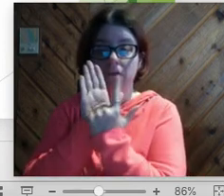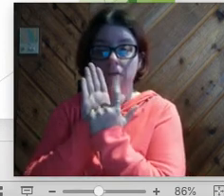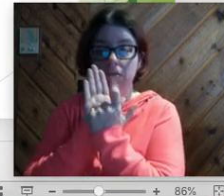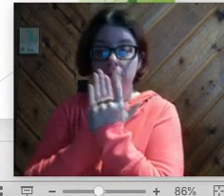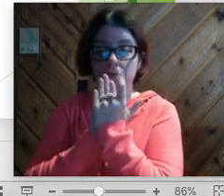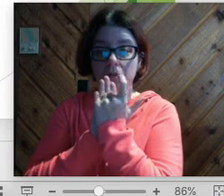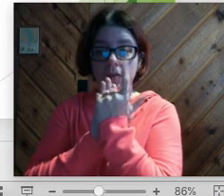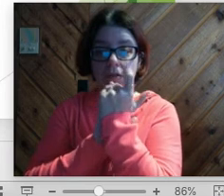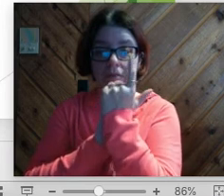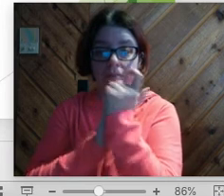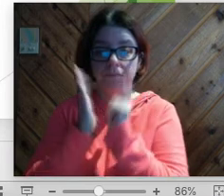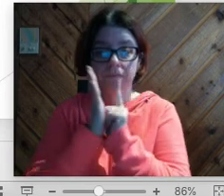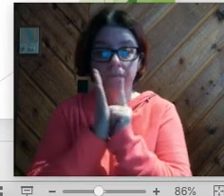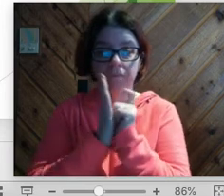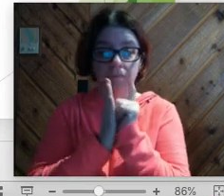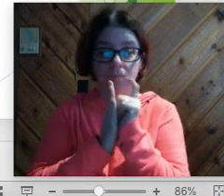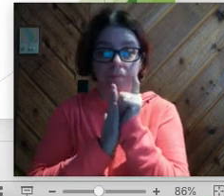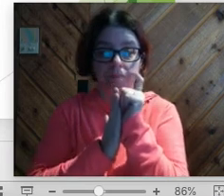L. Lizard.